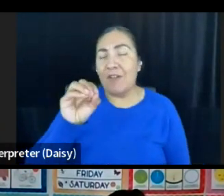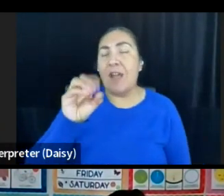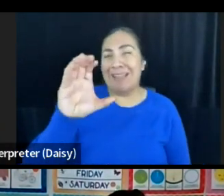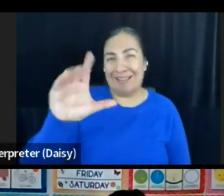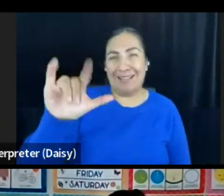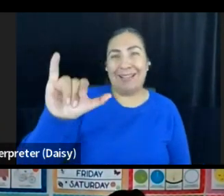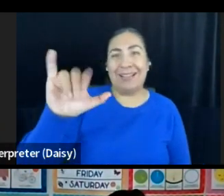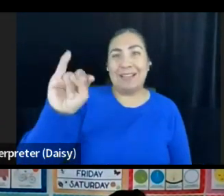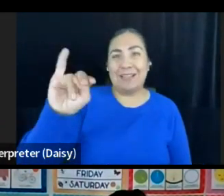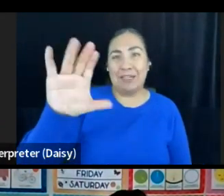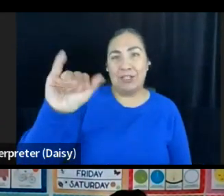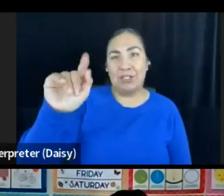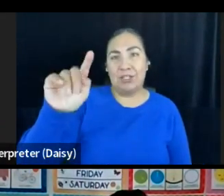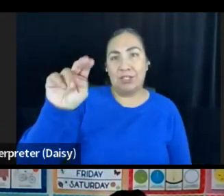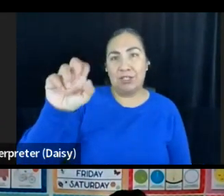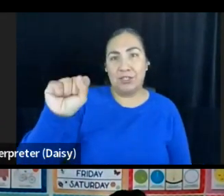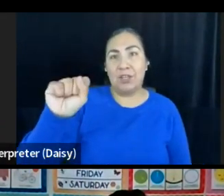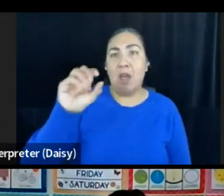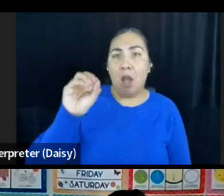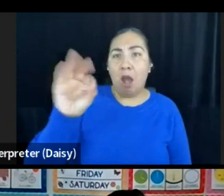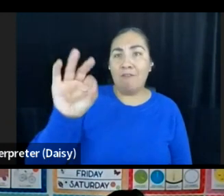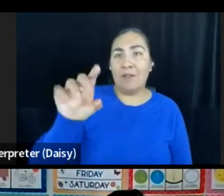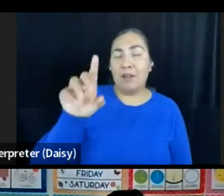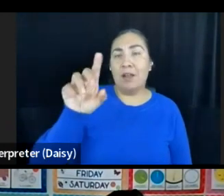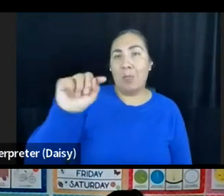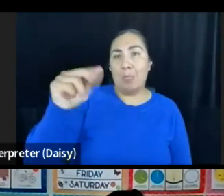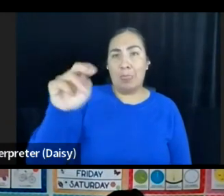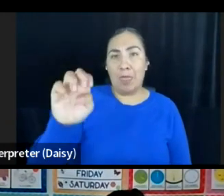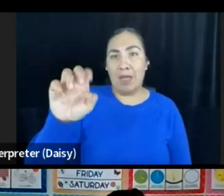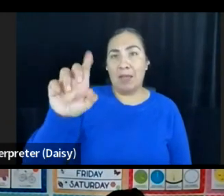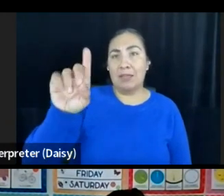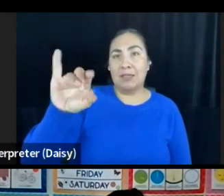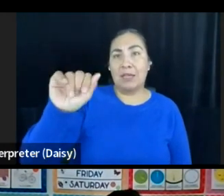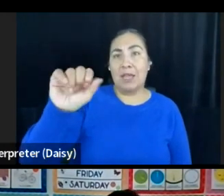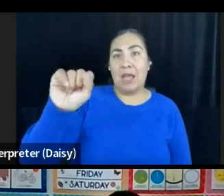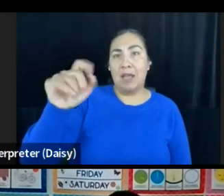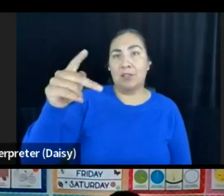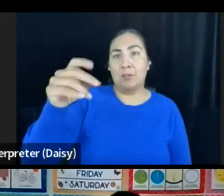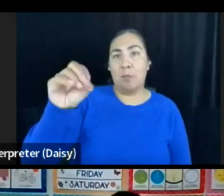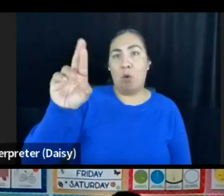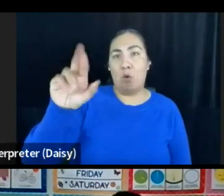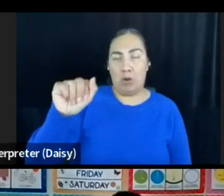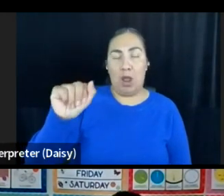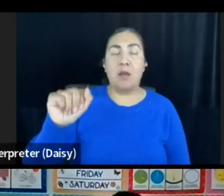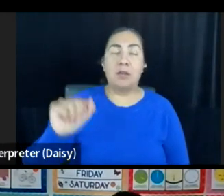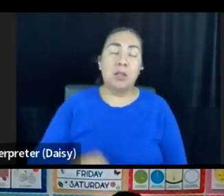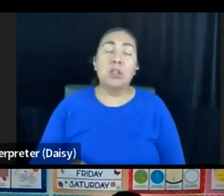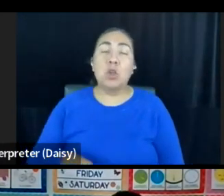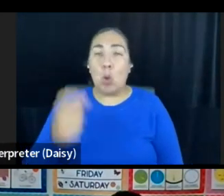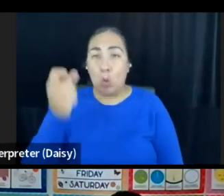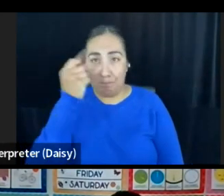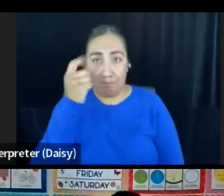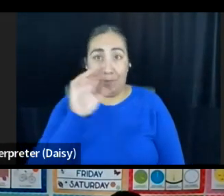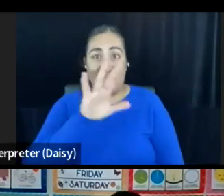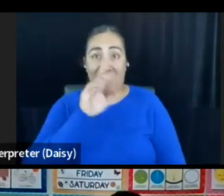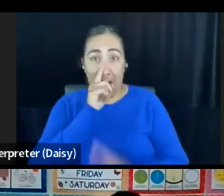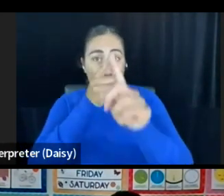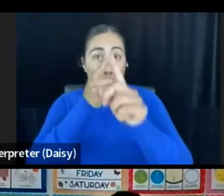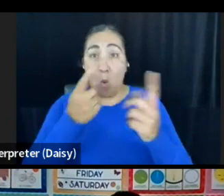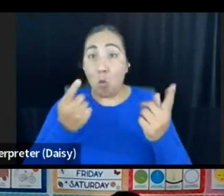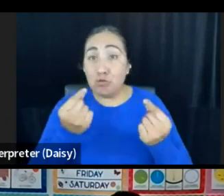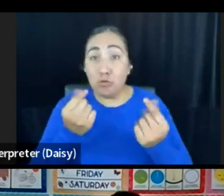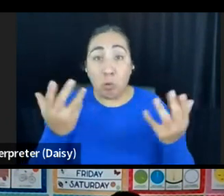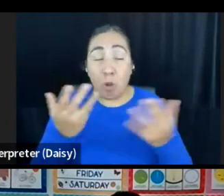is another way that they kind of intersect. Their goal is to connect clients with